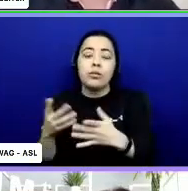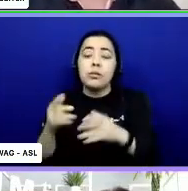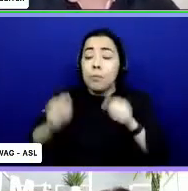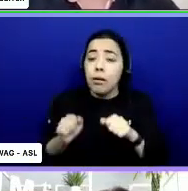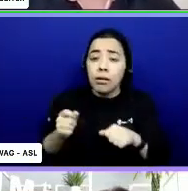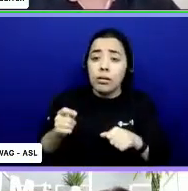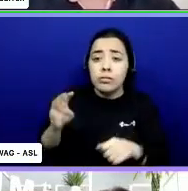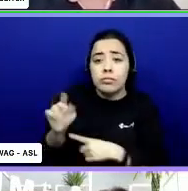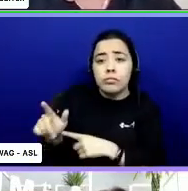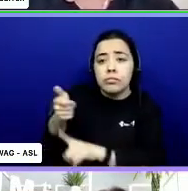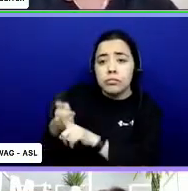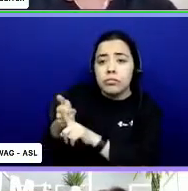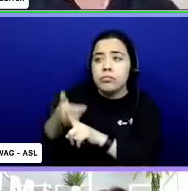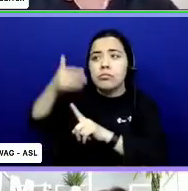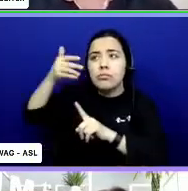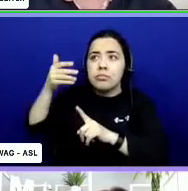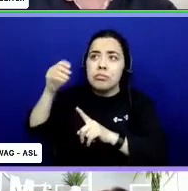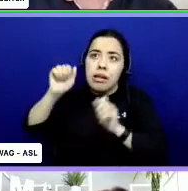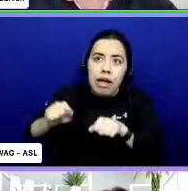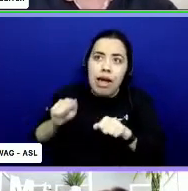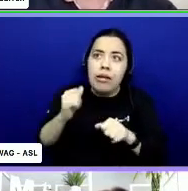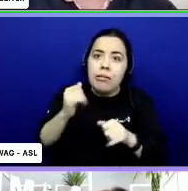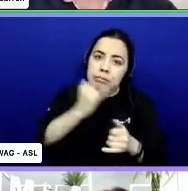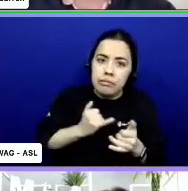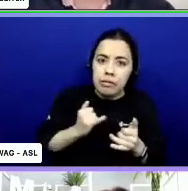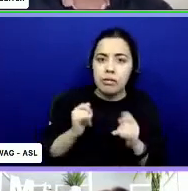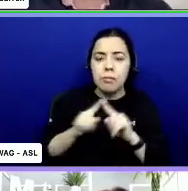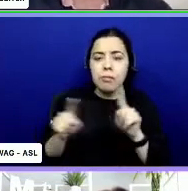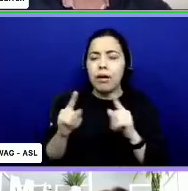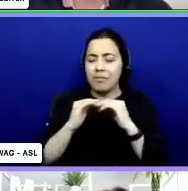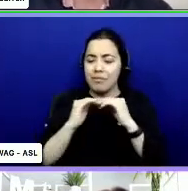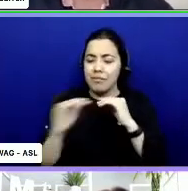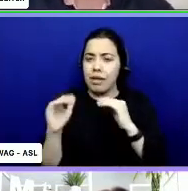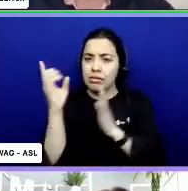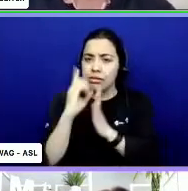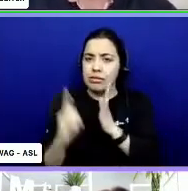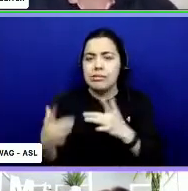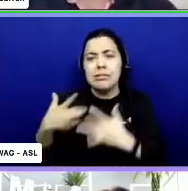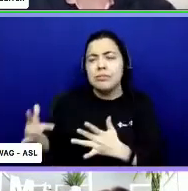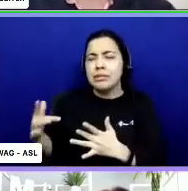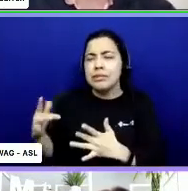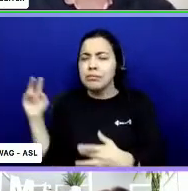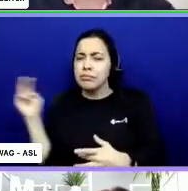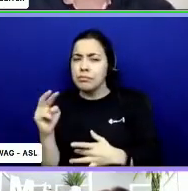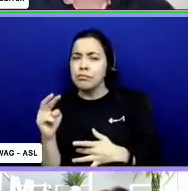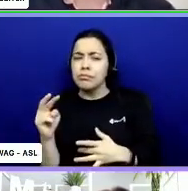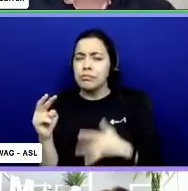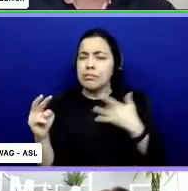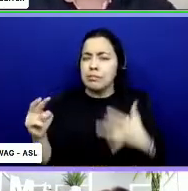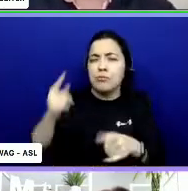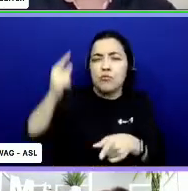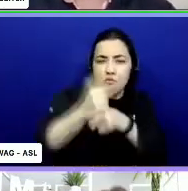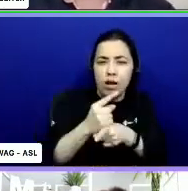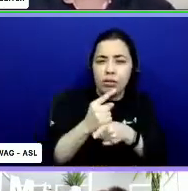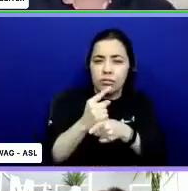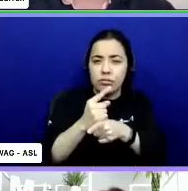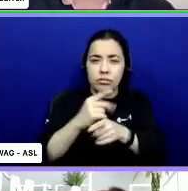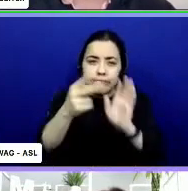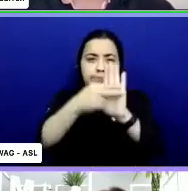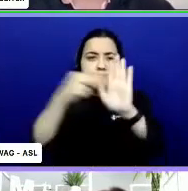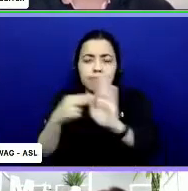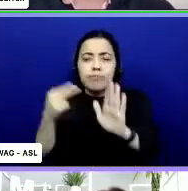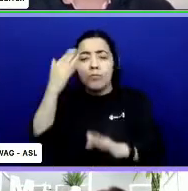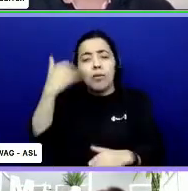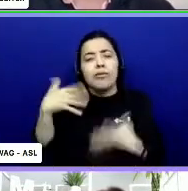But I think generally for a flat design, we'd get it for the most part right still, because we have a lot